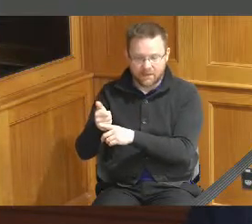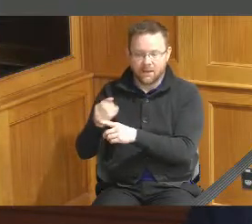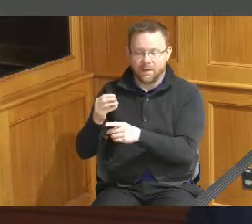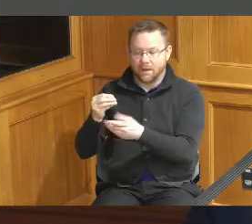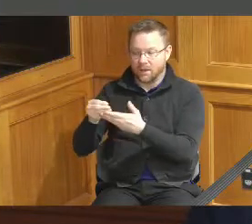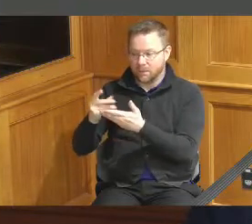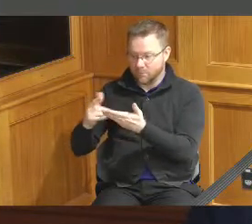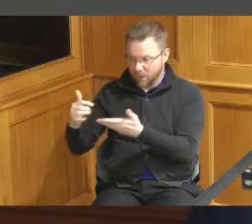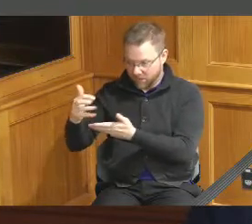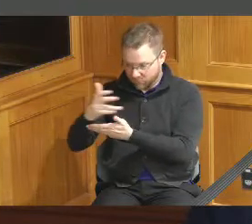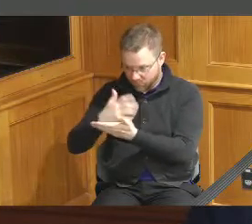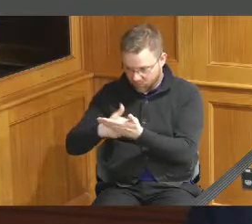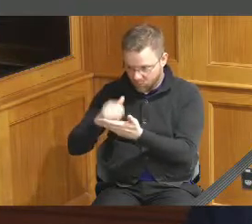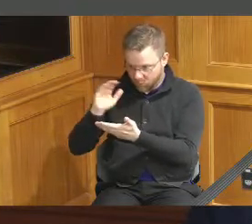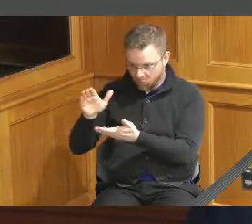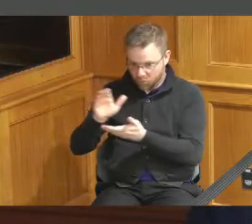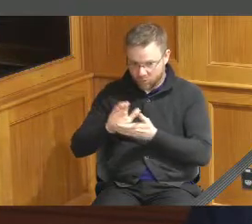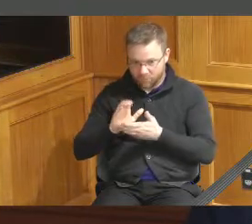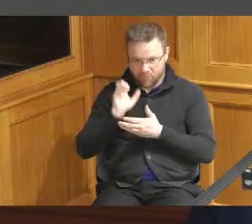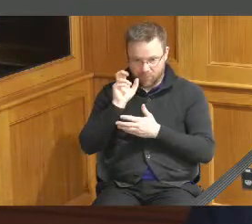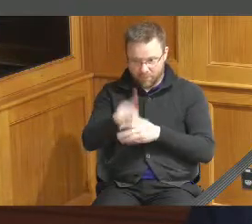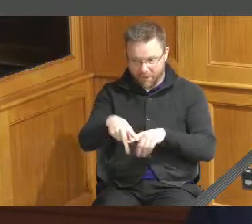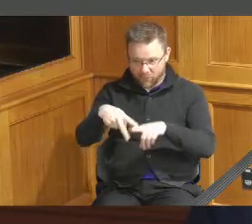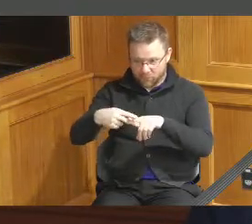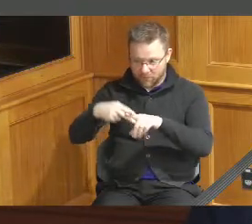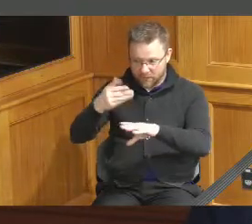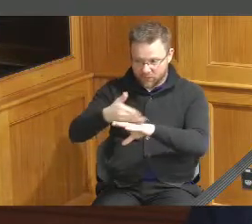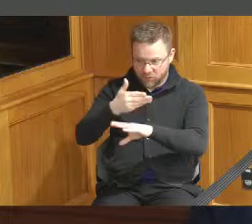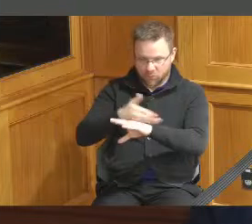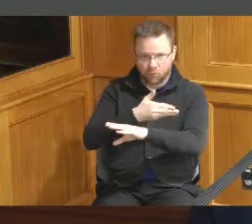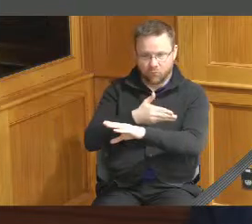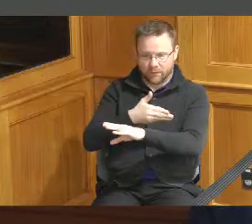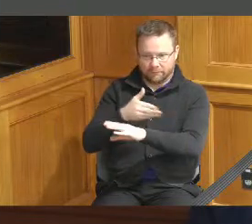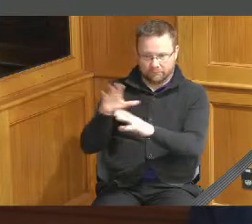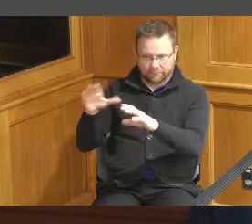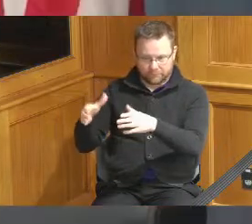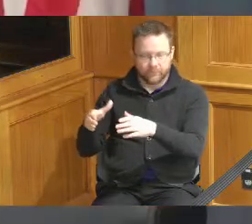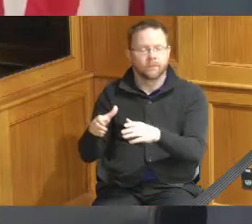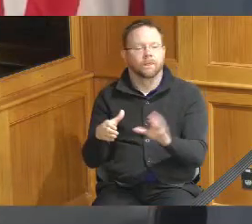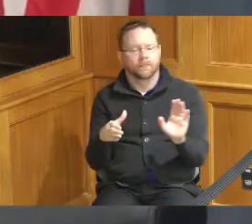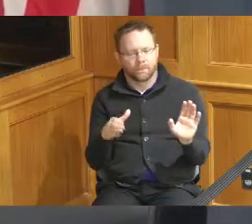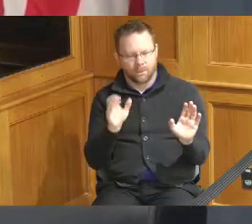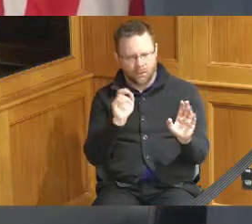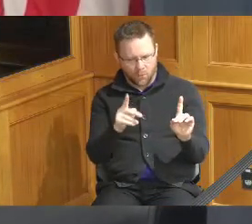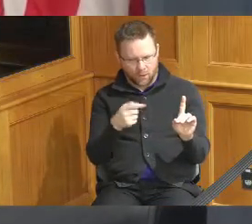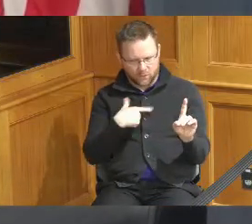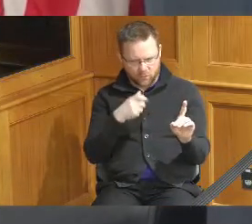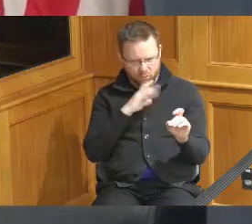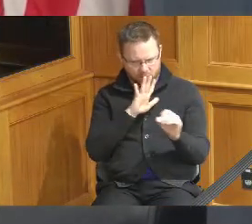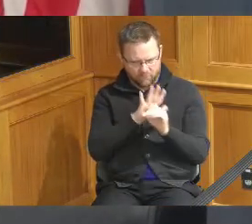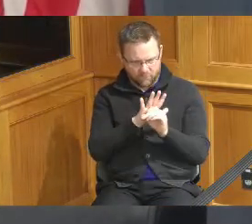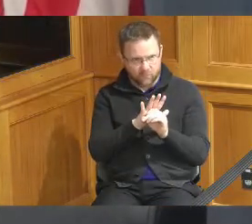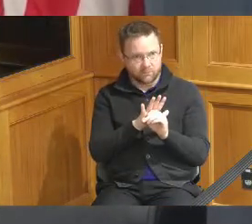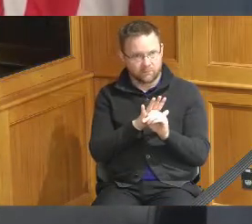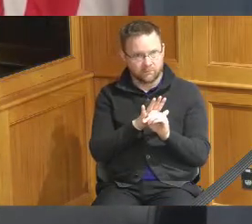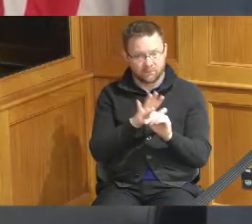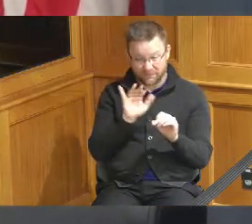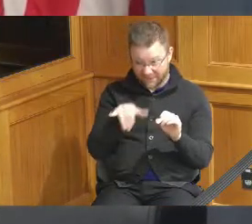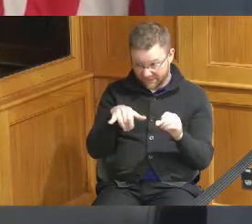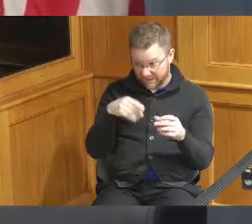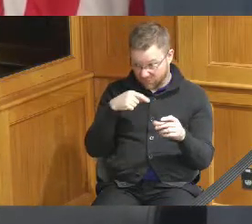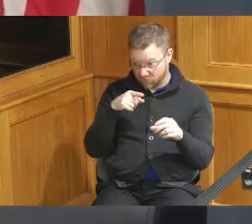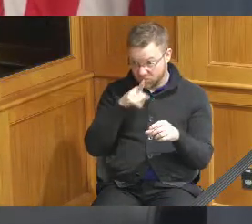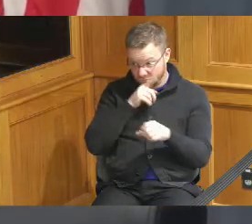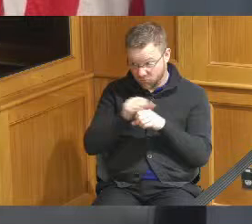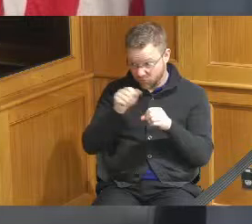go back into the maintenance and improvement of that site. Okay, well, I just wanna make sure that's in writing. Mm-hmm. Yeah.